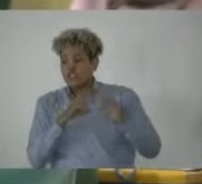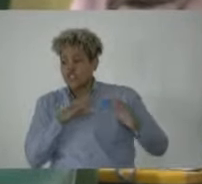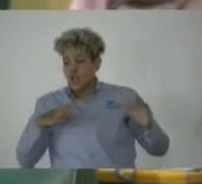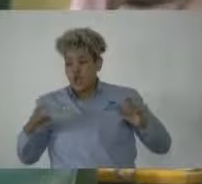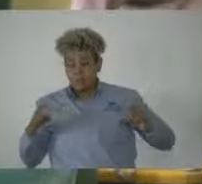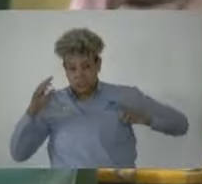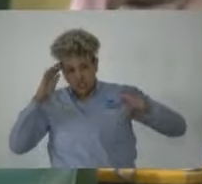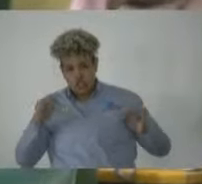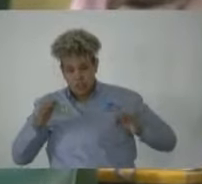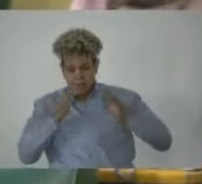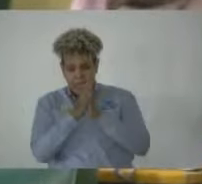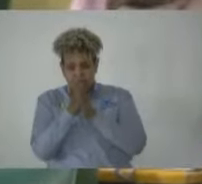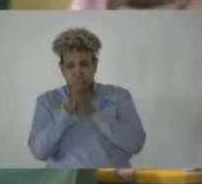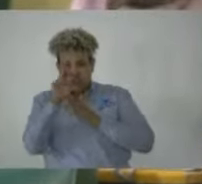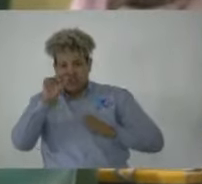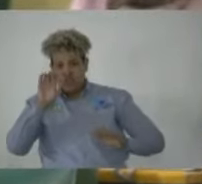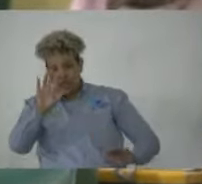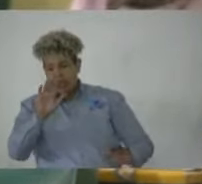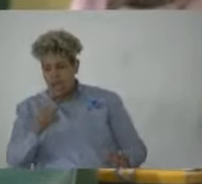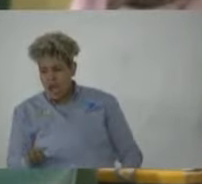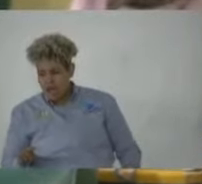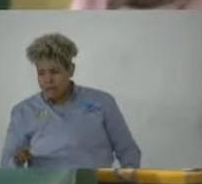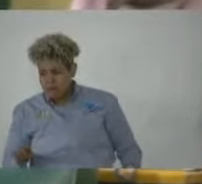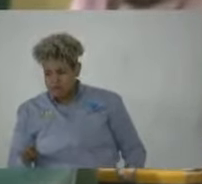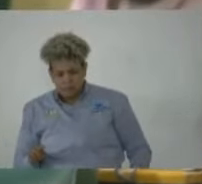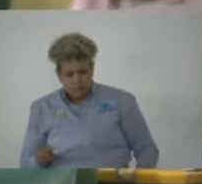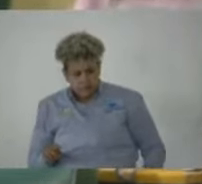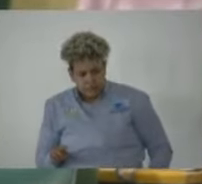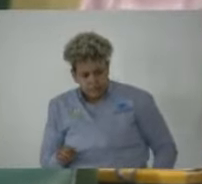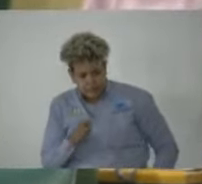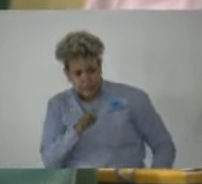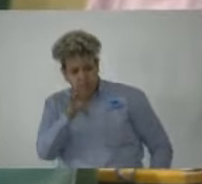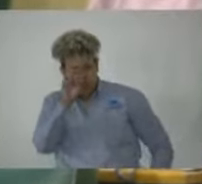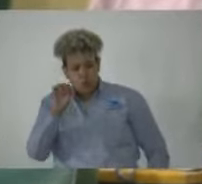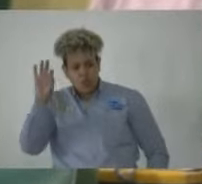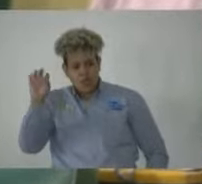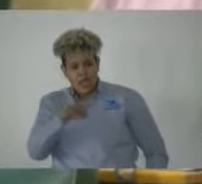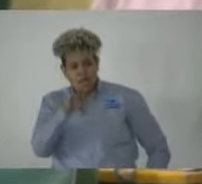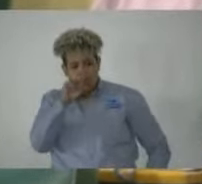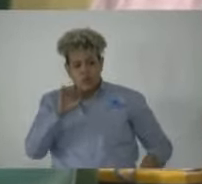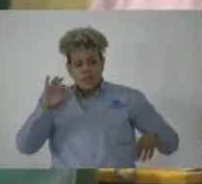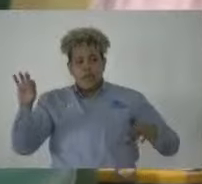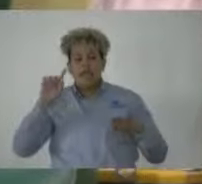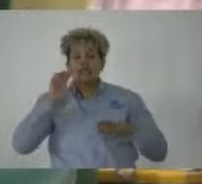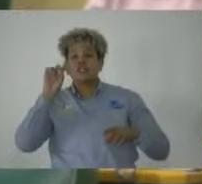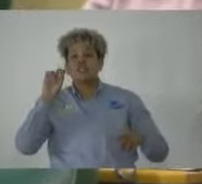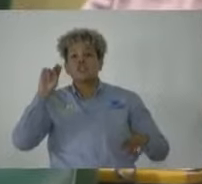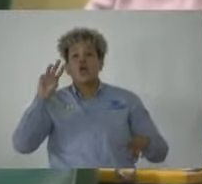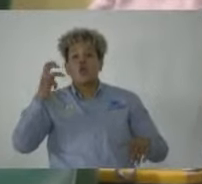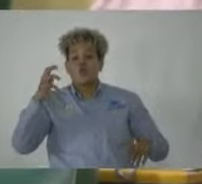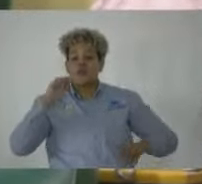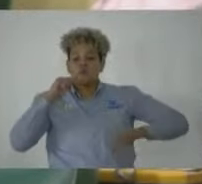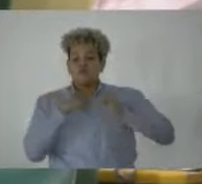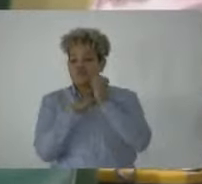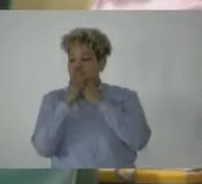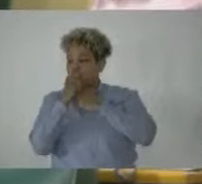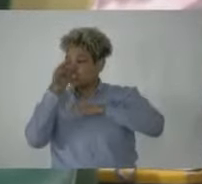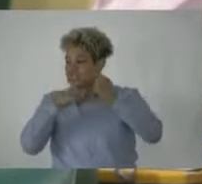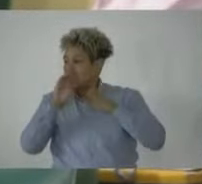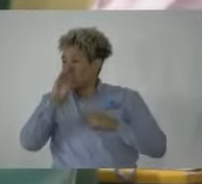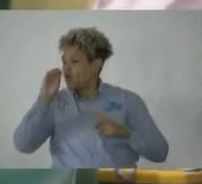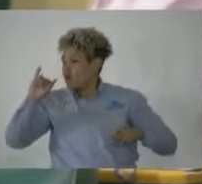interest rates. Yeah, you see that article there? That's 2009. Don Webby, restructure BOJ.